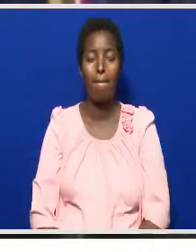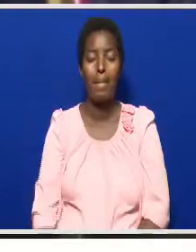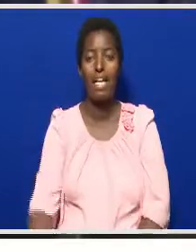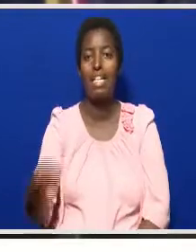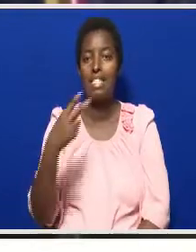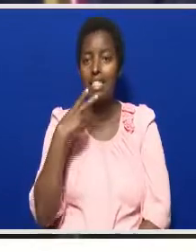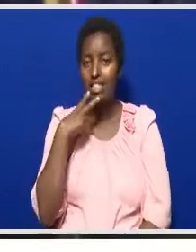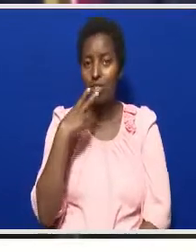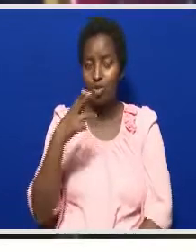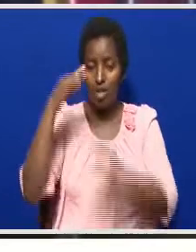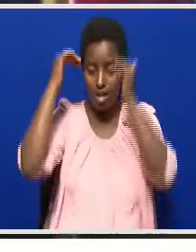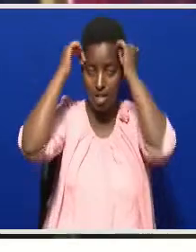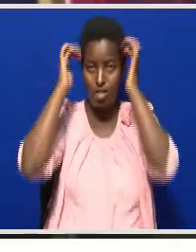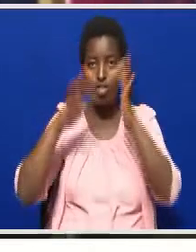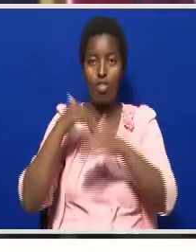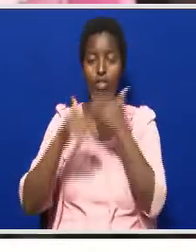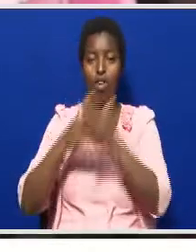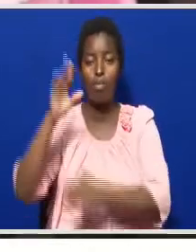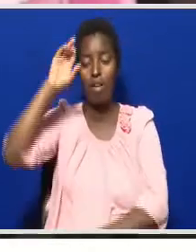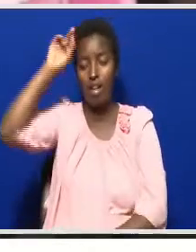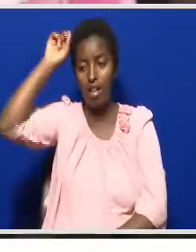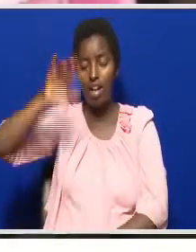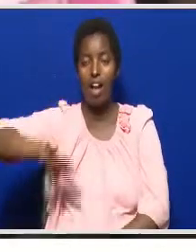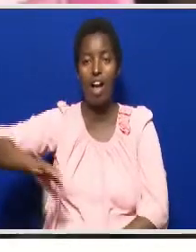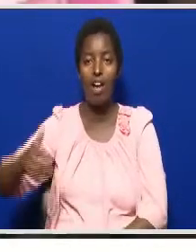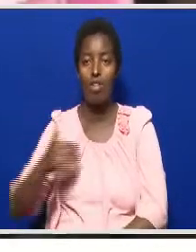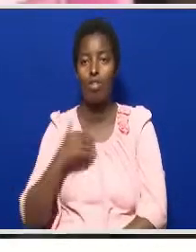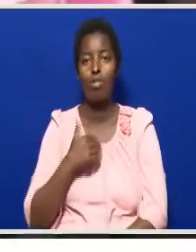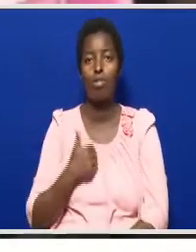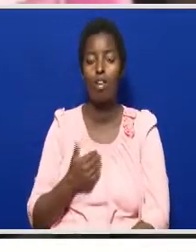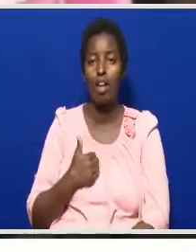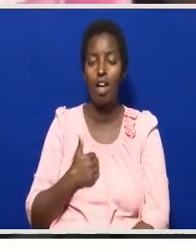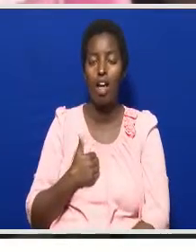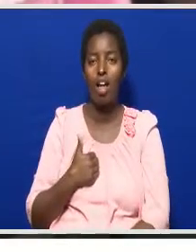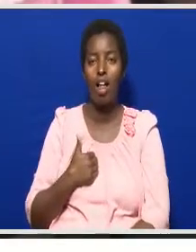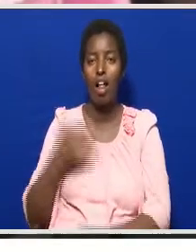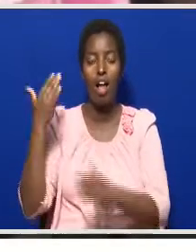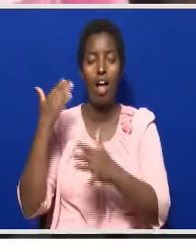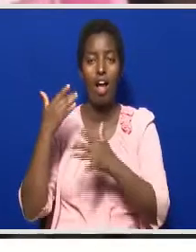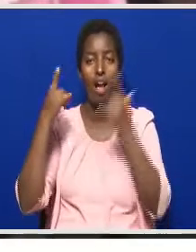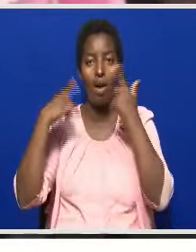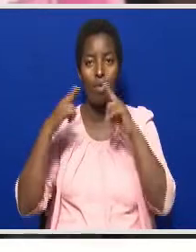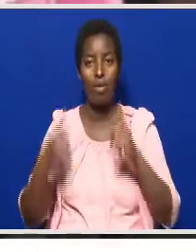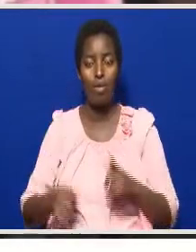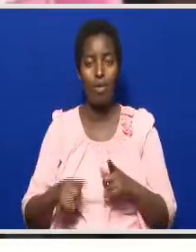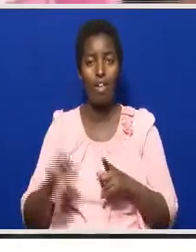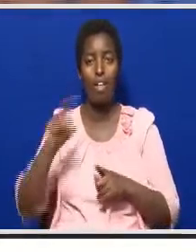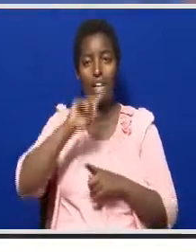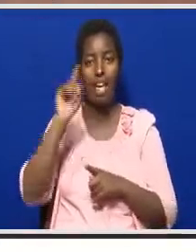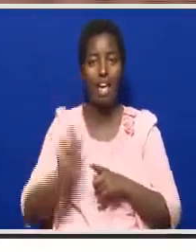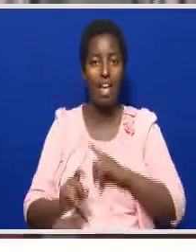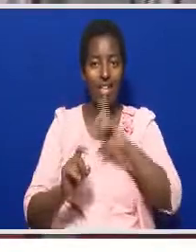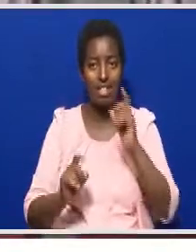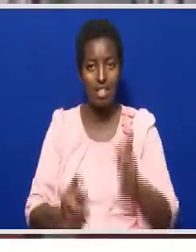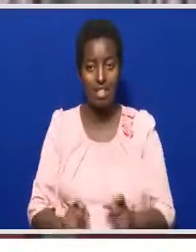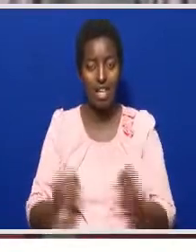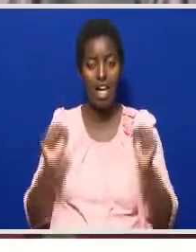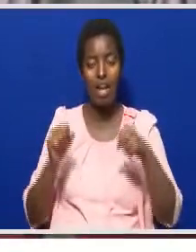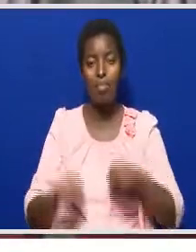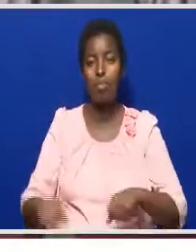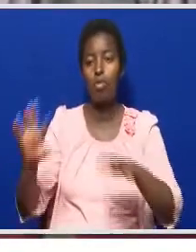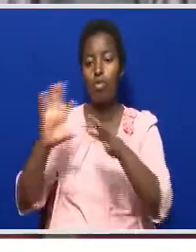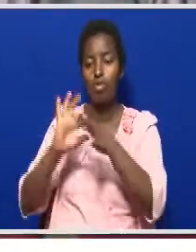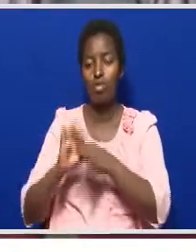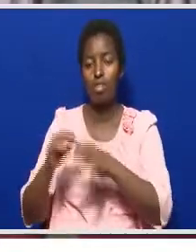200 students from all over Nyandarua County who passed their KCPE exam in the year 2020 and were unable to join